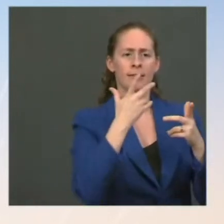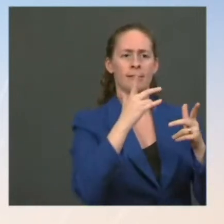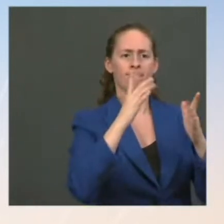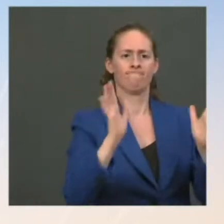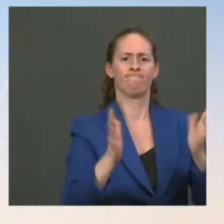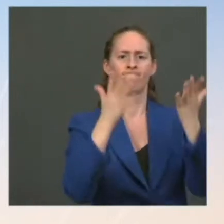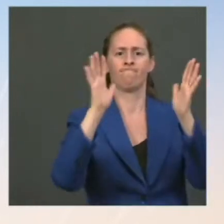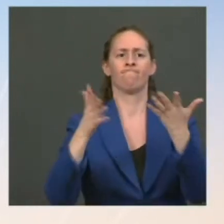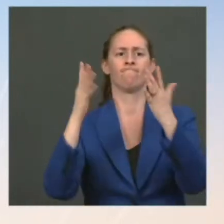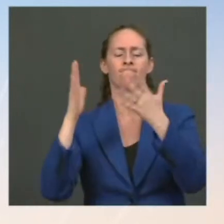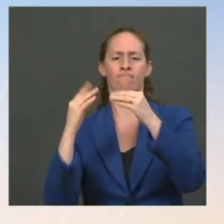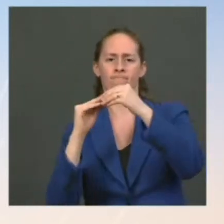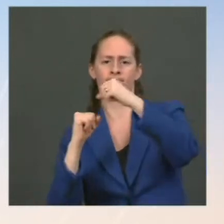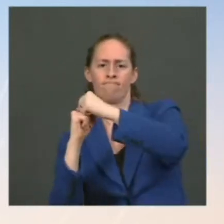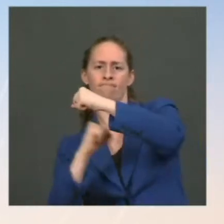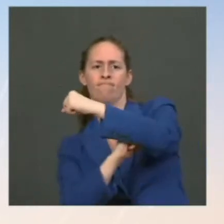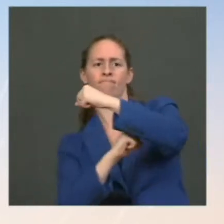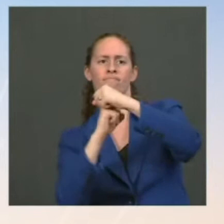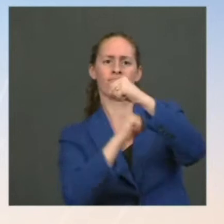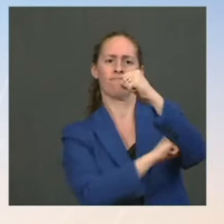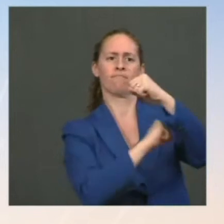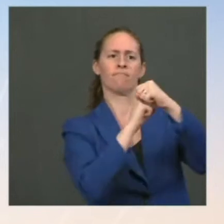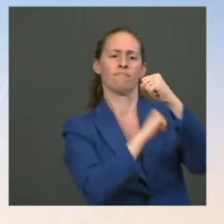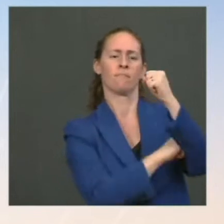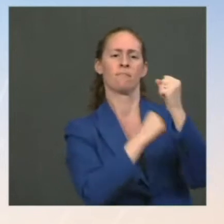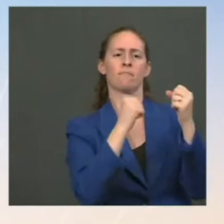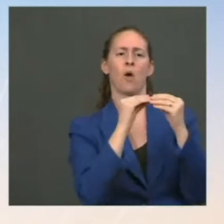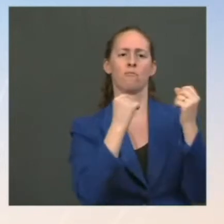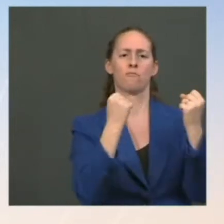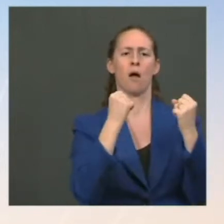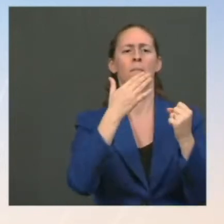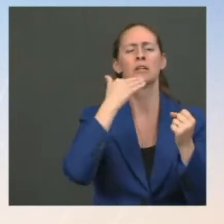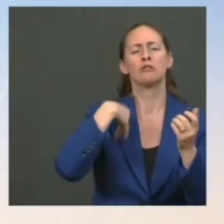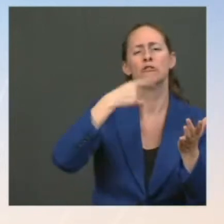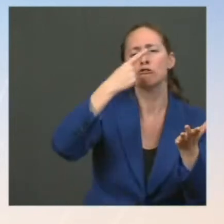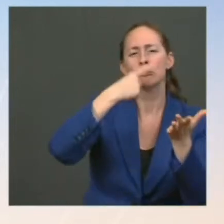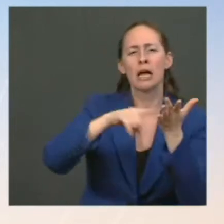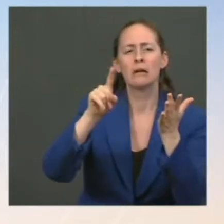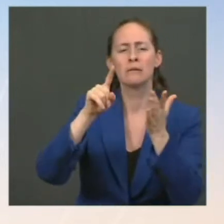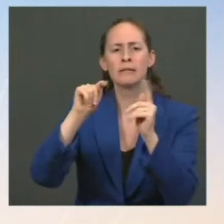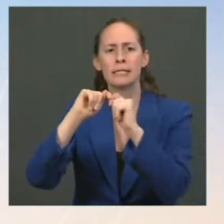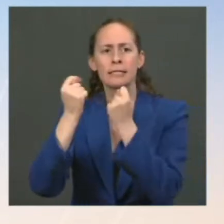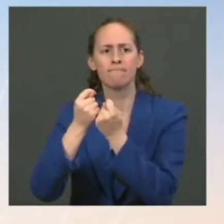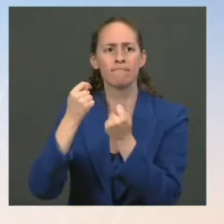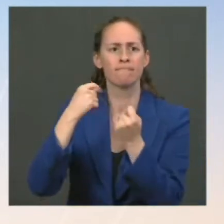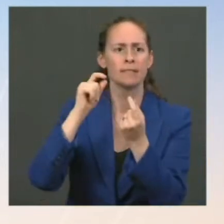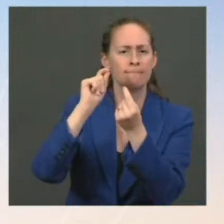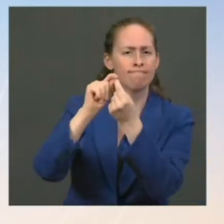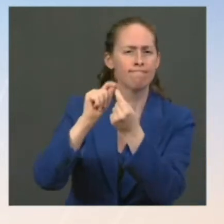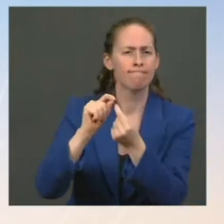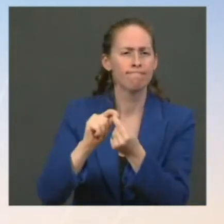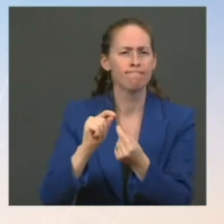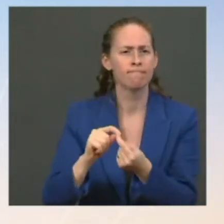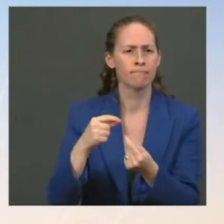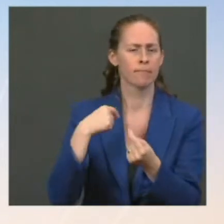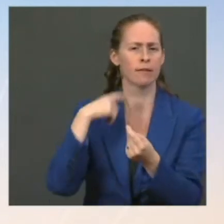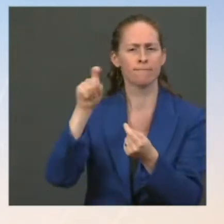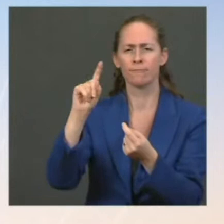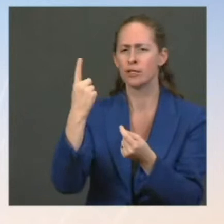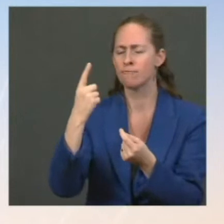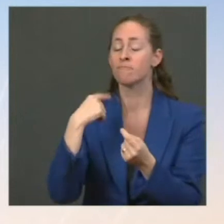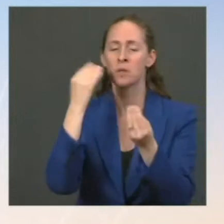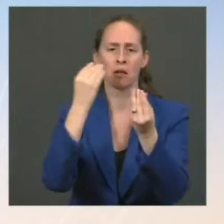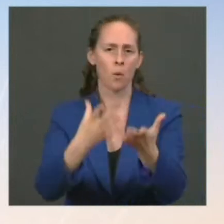world. I'd have to check with our team and see. Not that I am aware of, but I will check and see if there's anything more to report on that. Thank you, Jen.